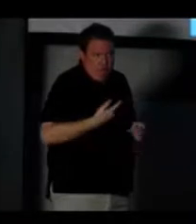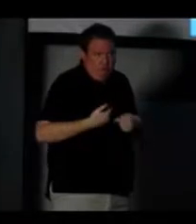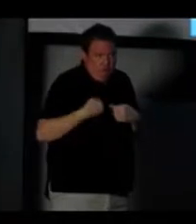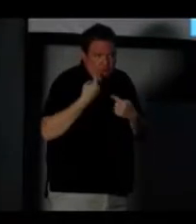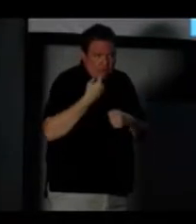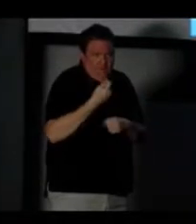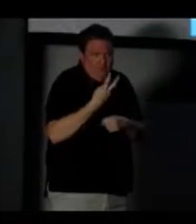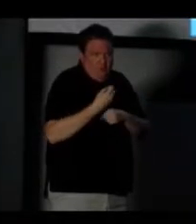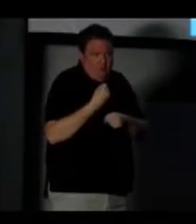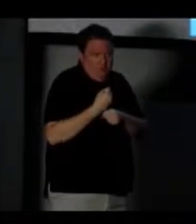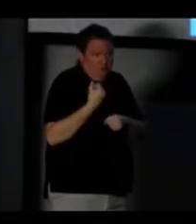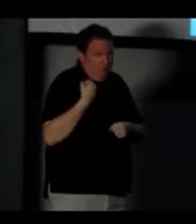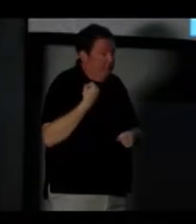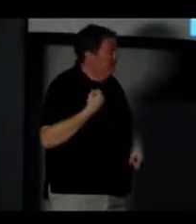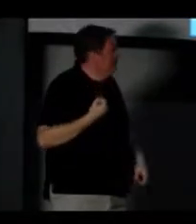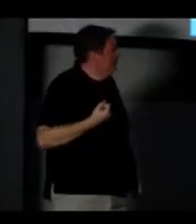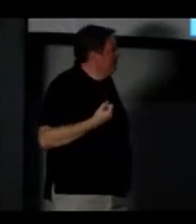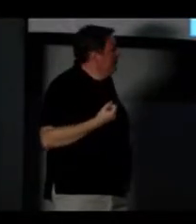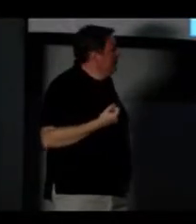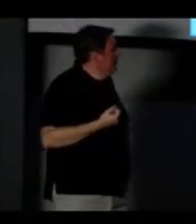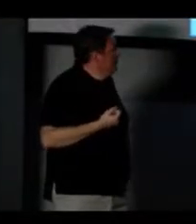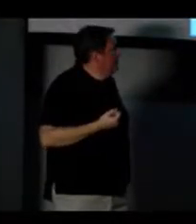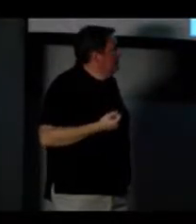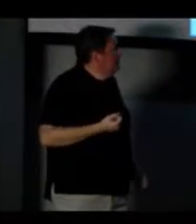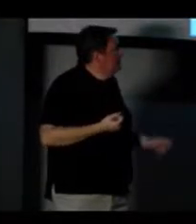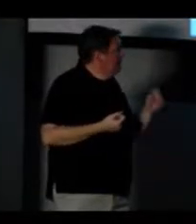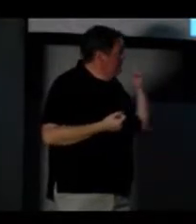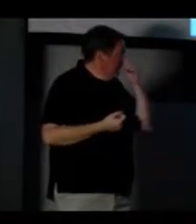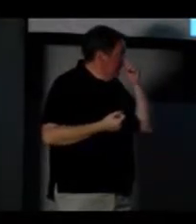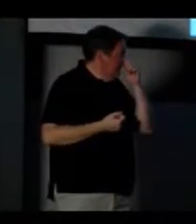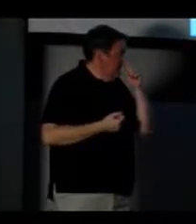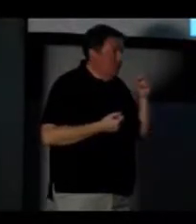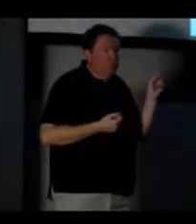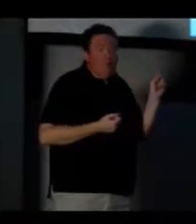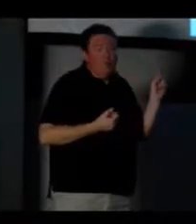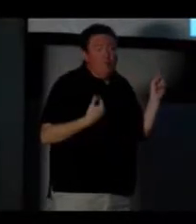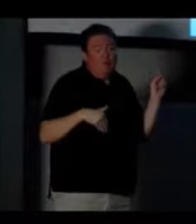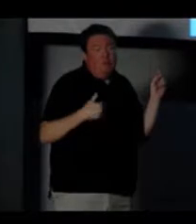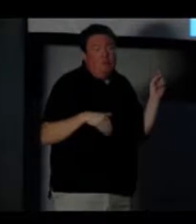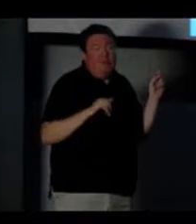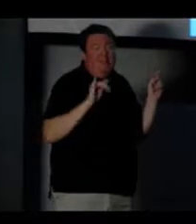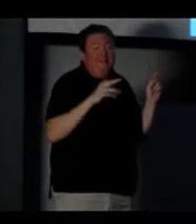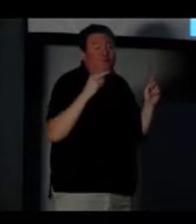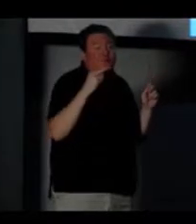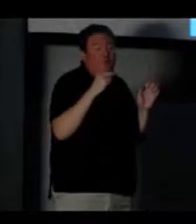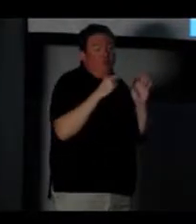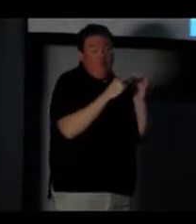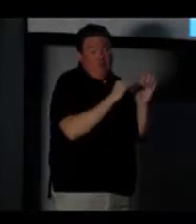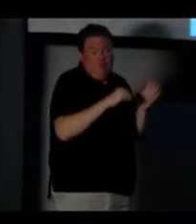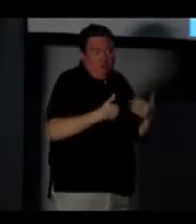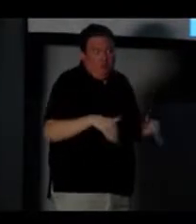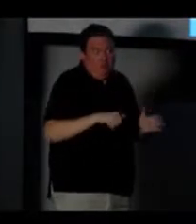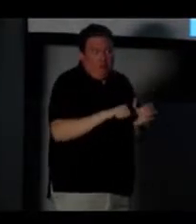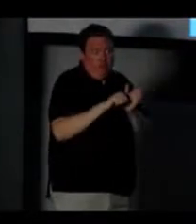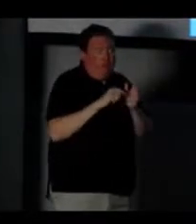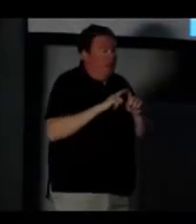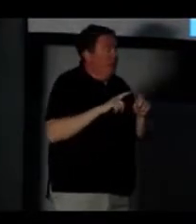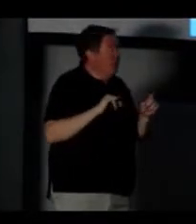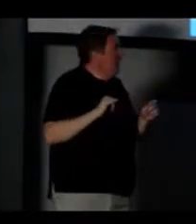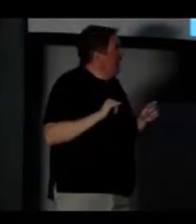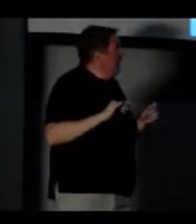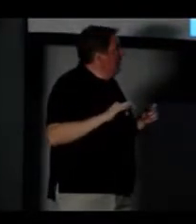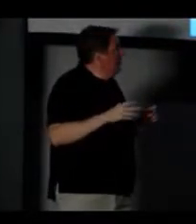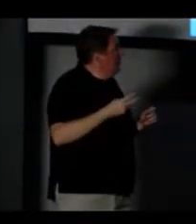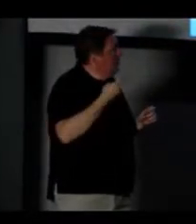years. Pretty grim if you just show people that part of the graph. But what I think is really interesting about that are the lines that come off